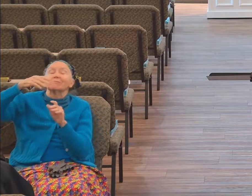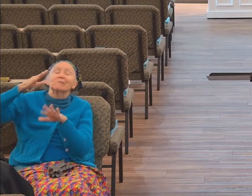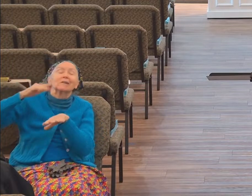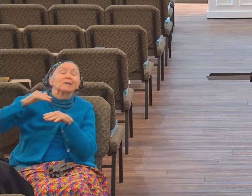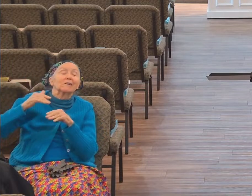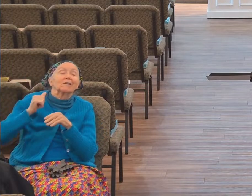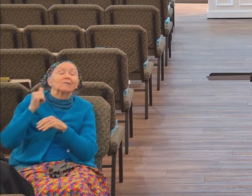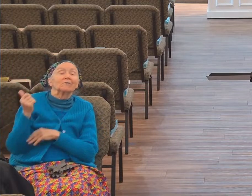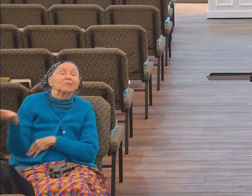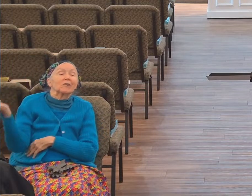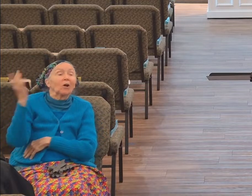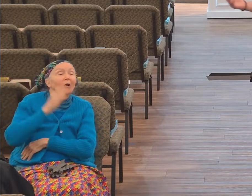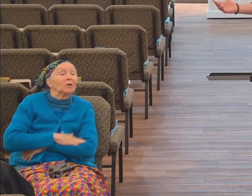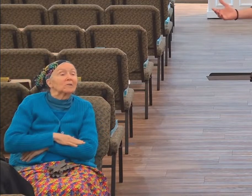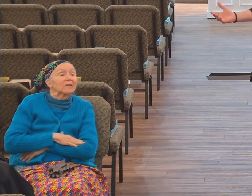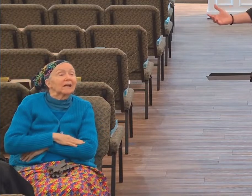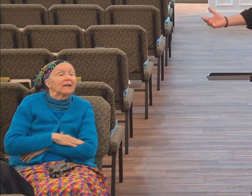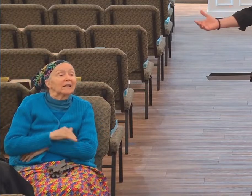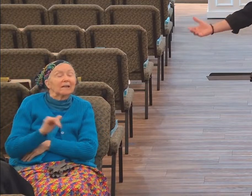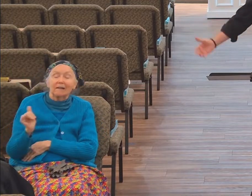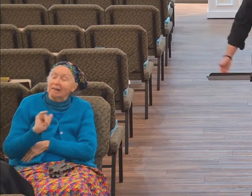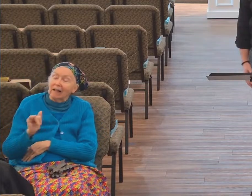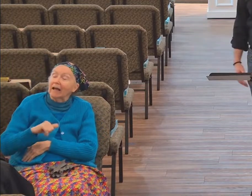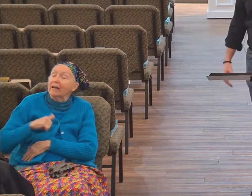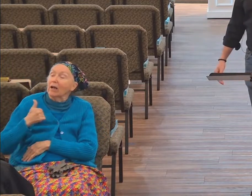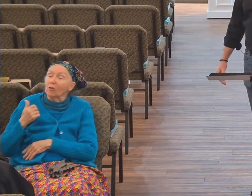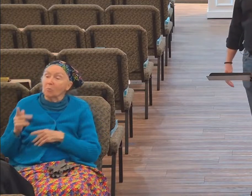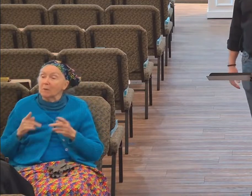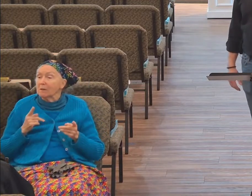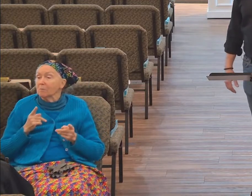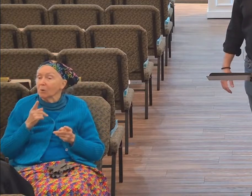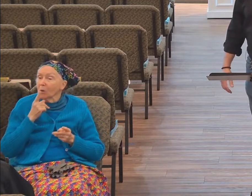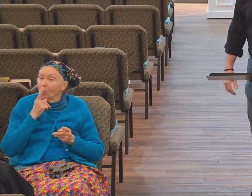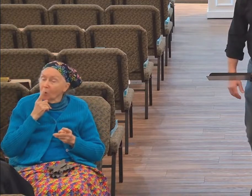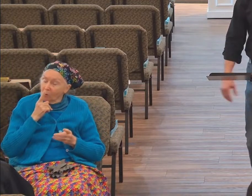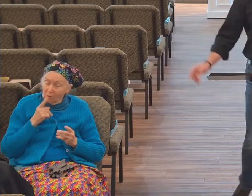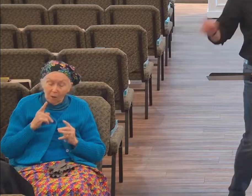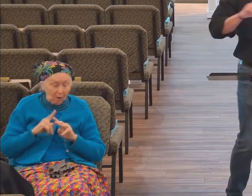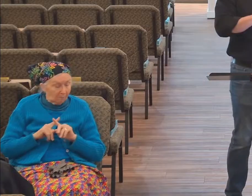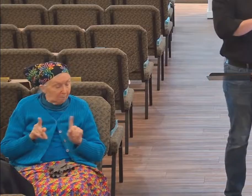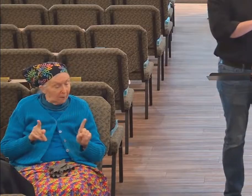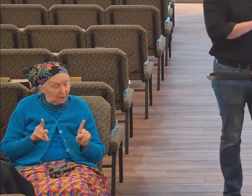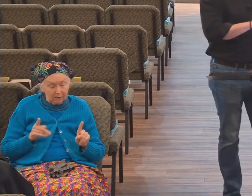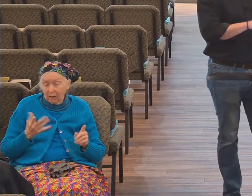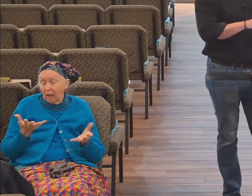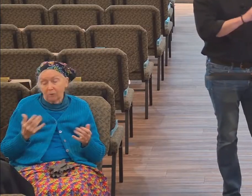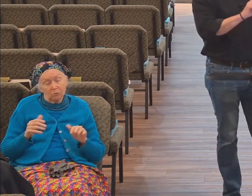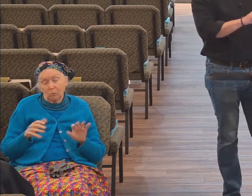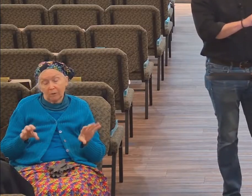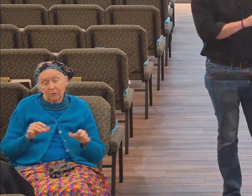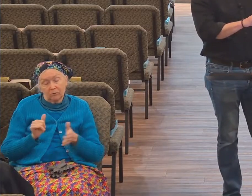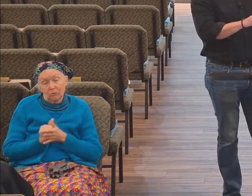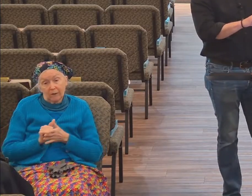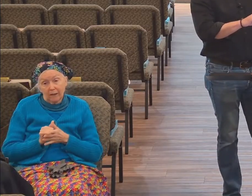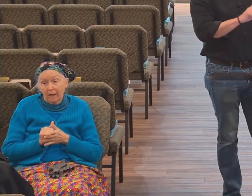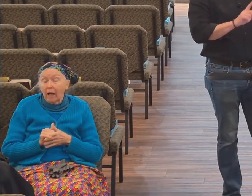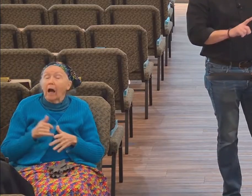it just like anybody else would who would be someone in my position. But he says, no, we didn't do that. Could